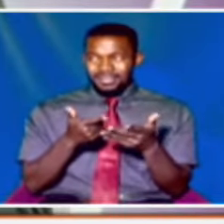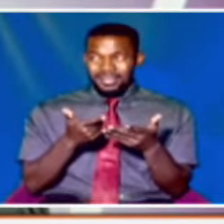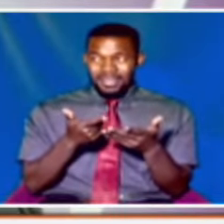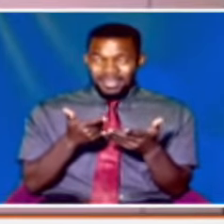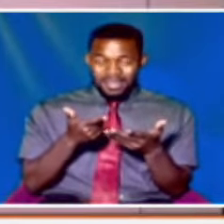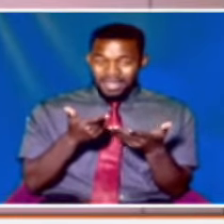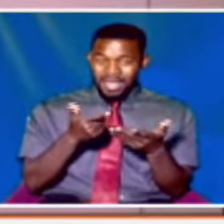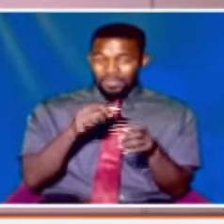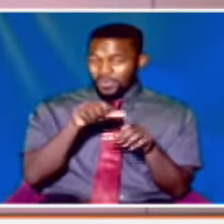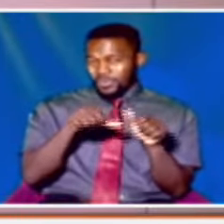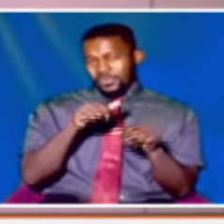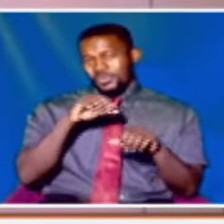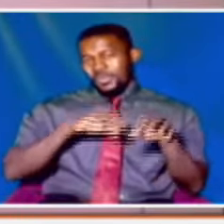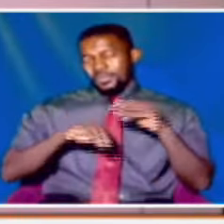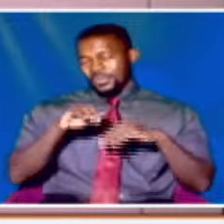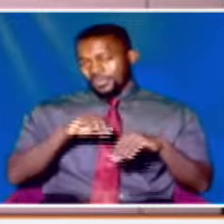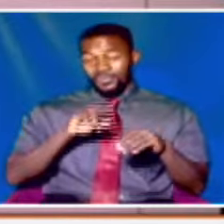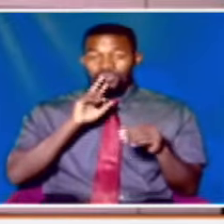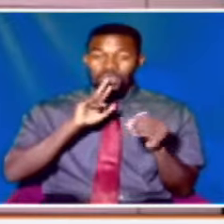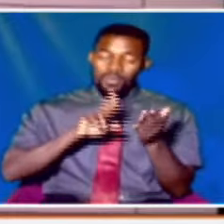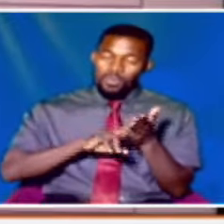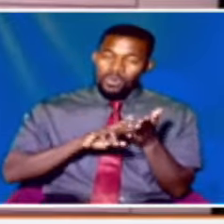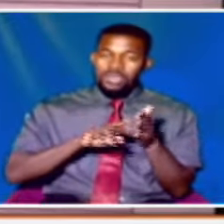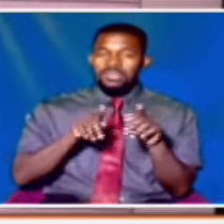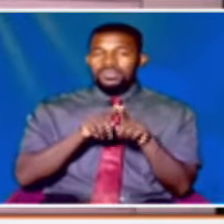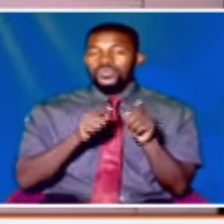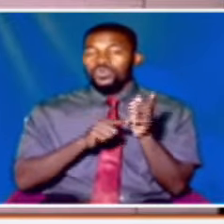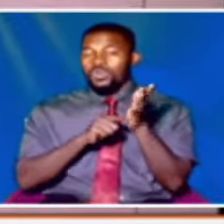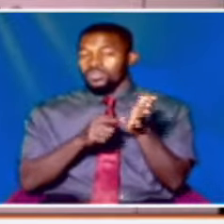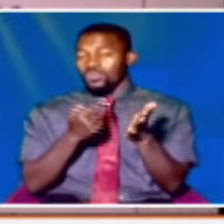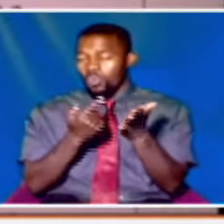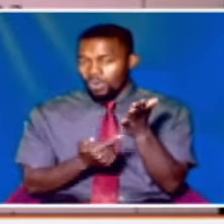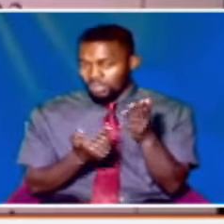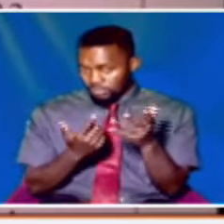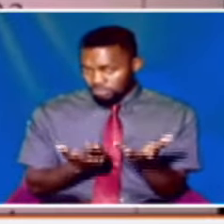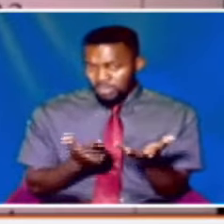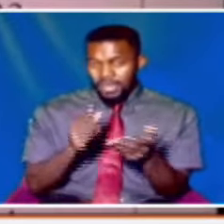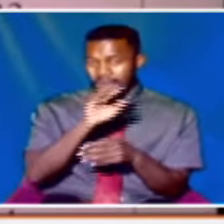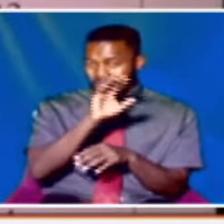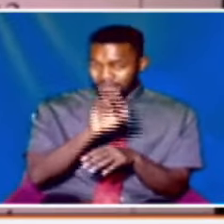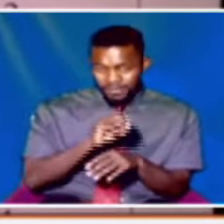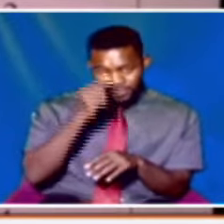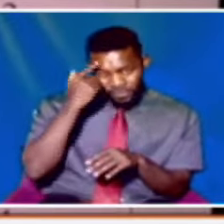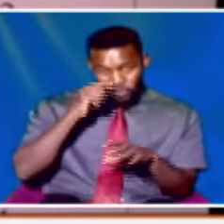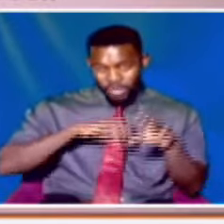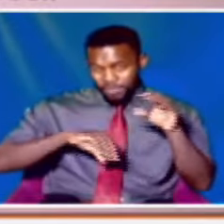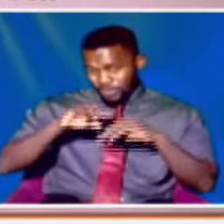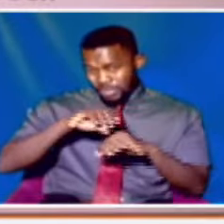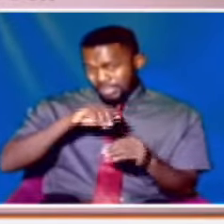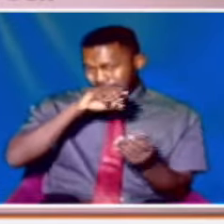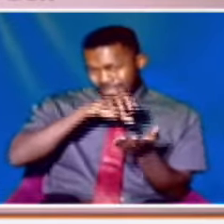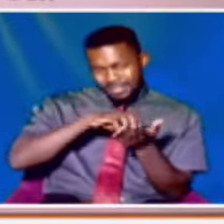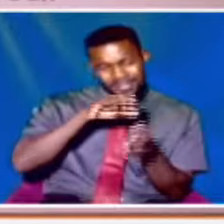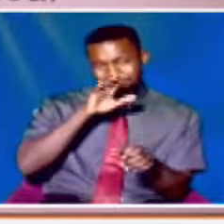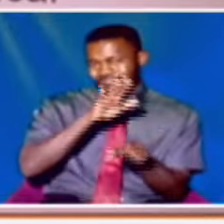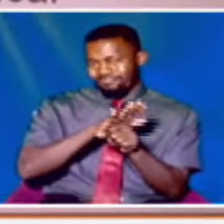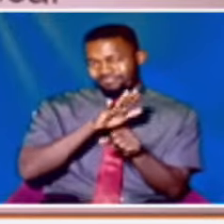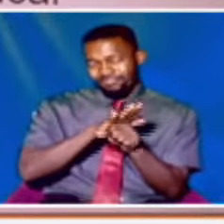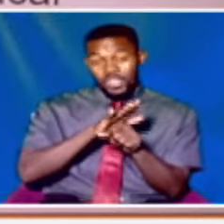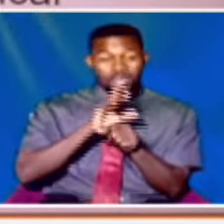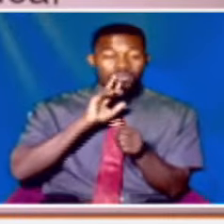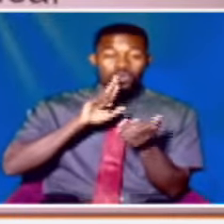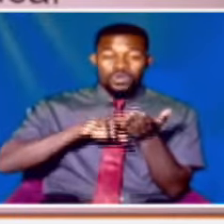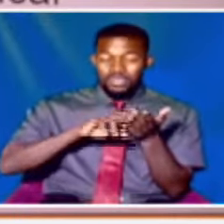that was an element of corruption. The report also indicated a growth in conviction rates on corruption cases in the country. The report